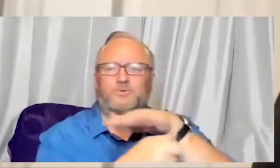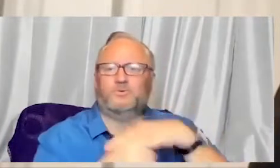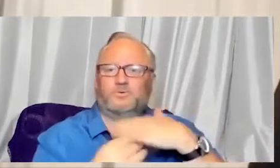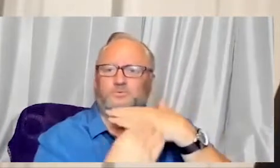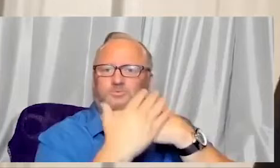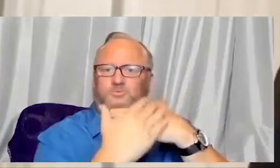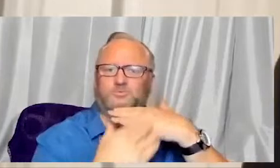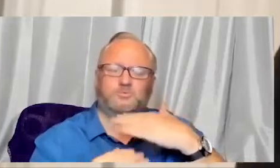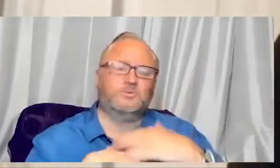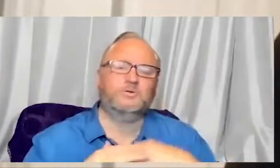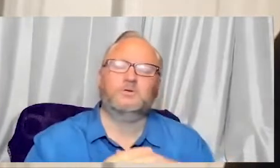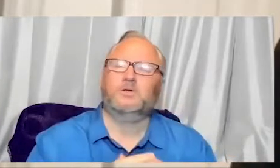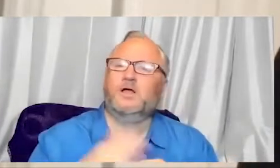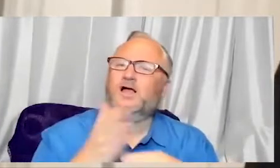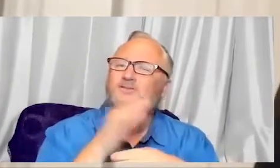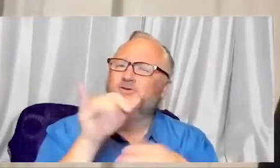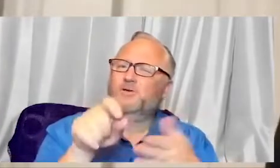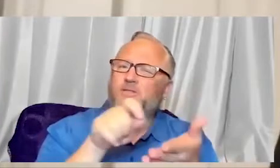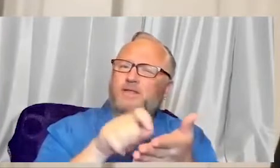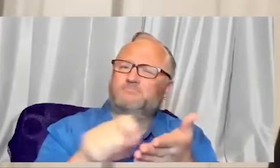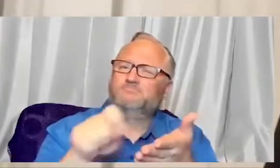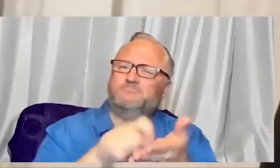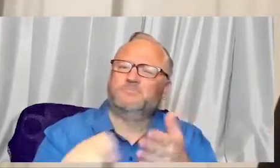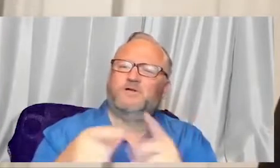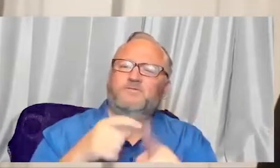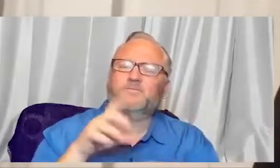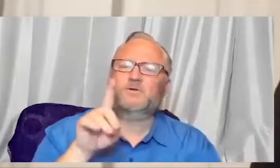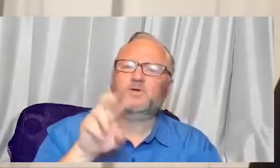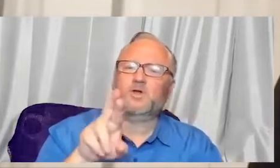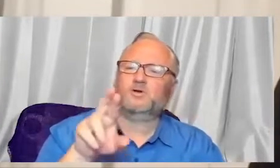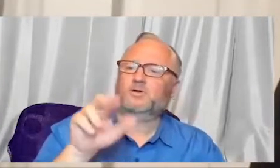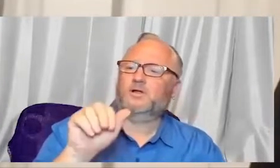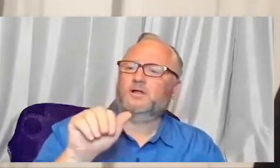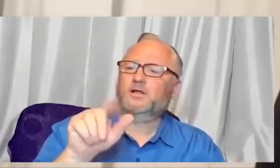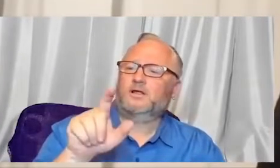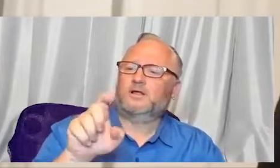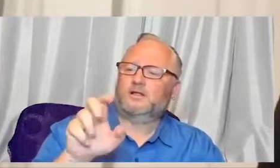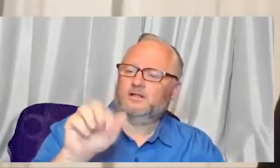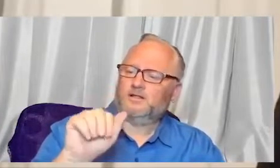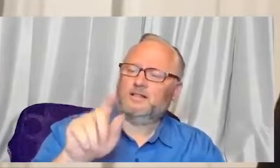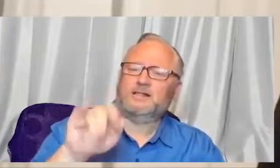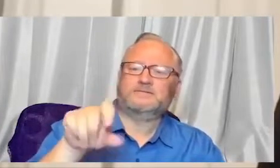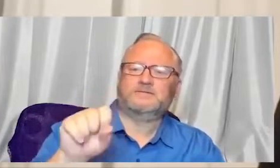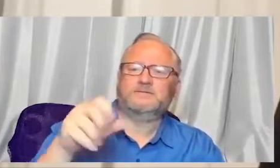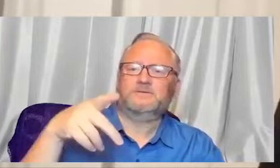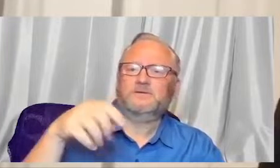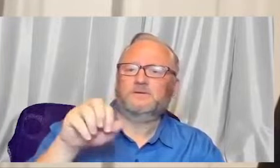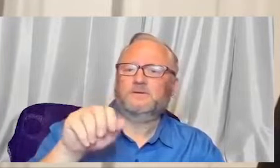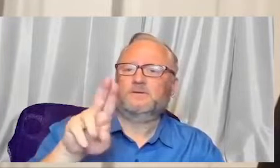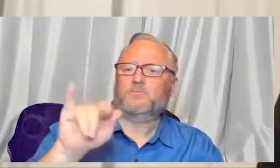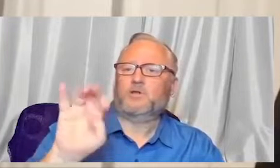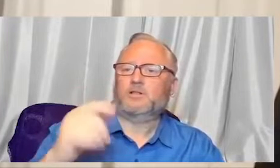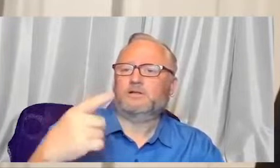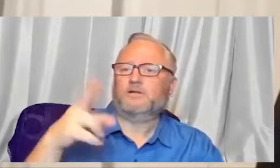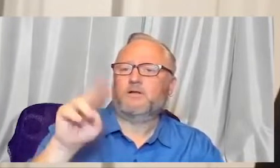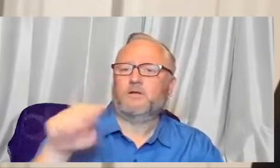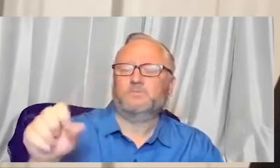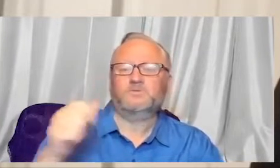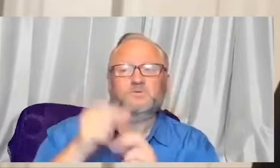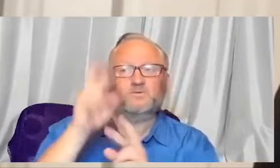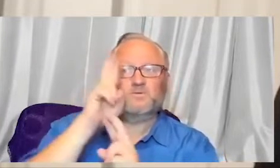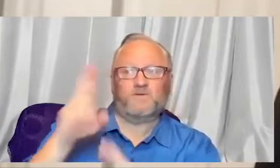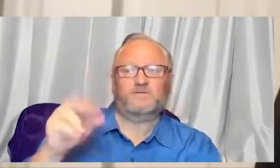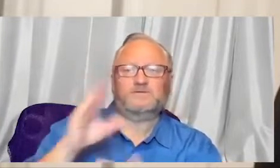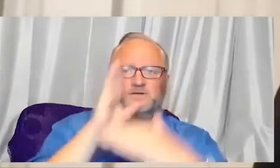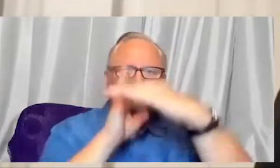I share this piece by Dr. Alexis Pauline Gums with reverence and humility. The